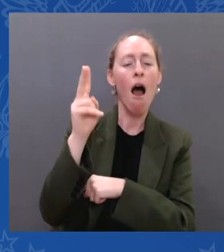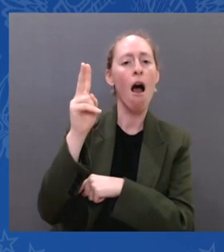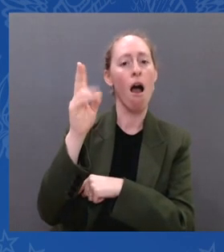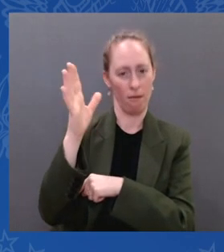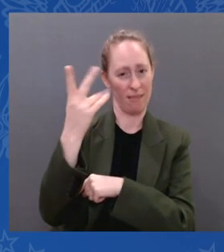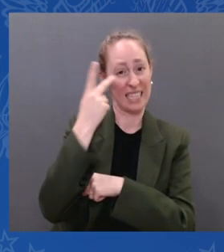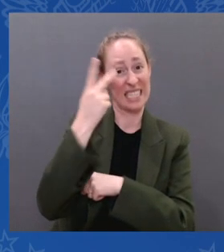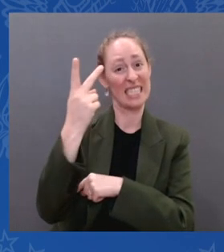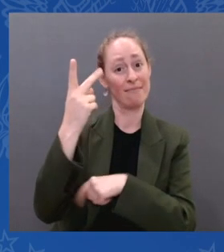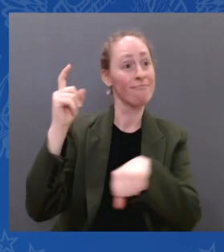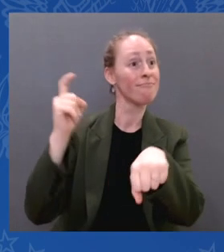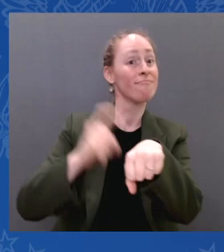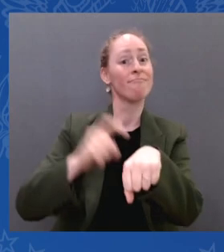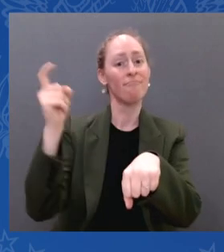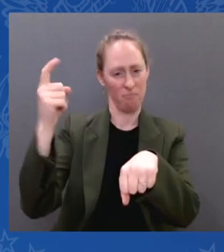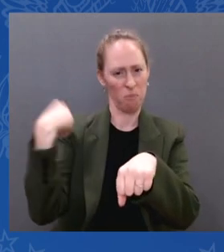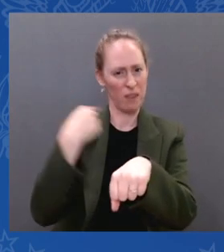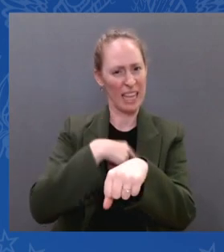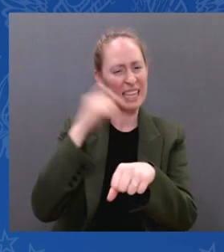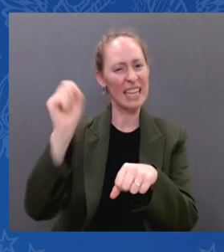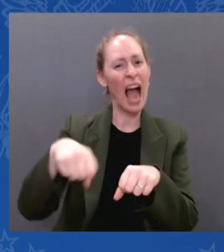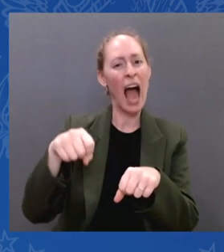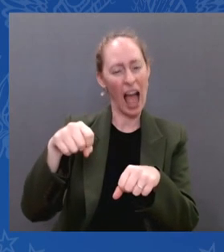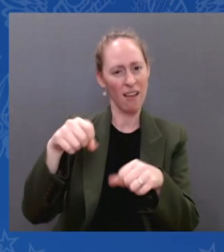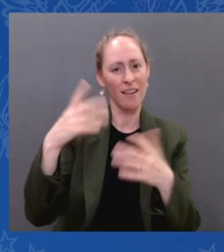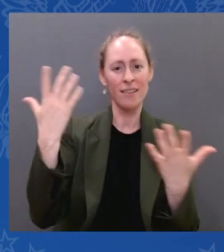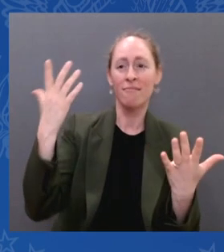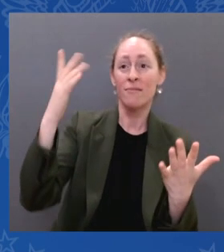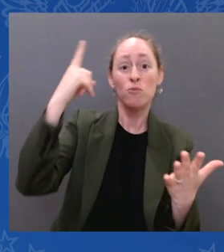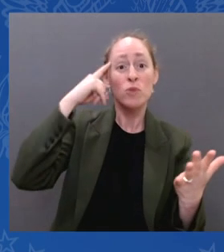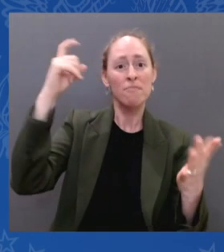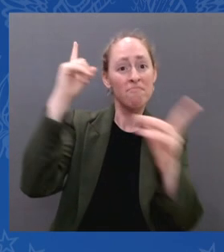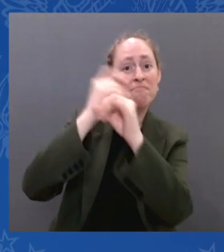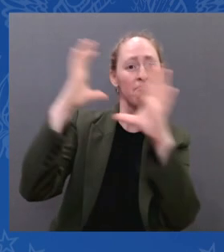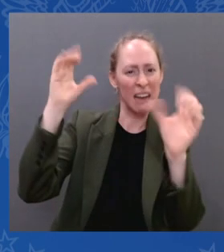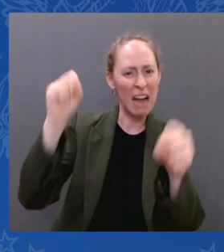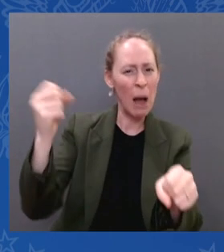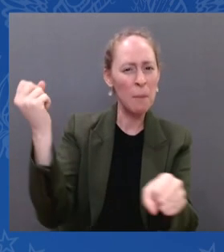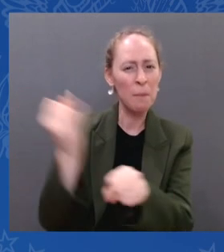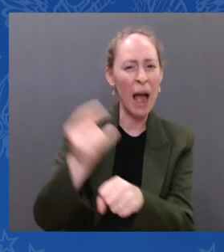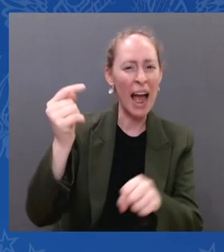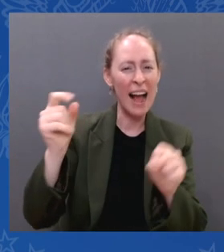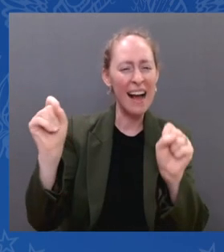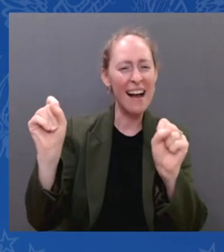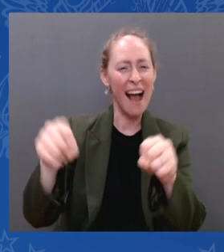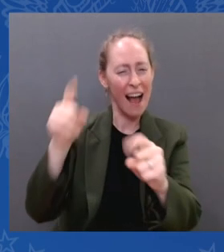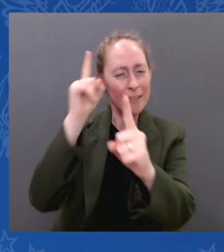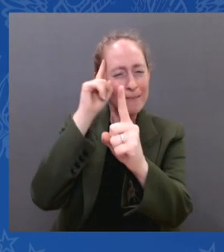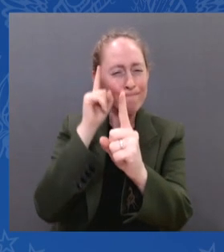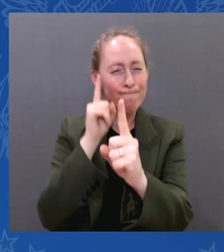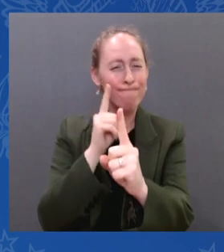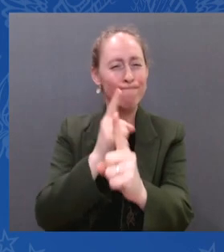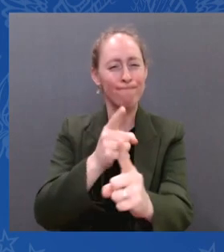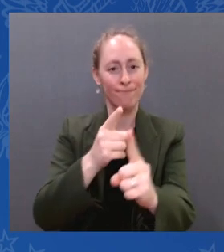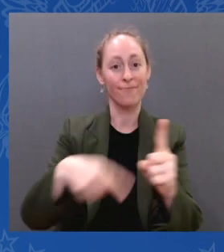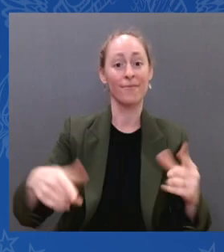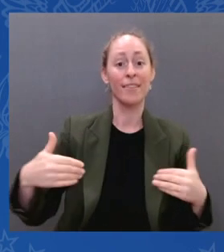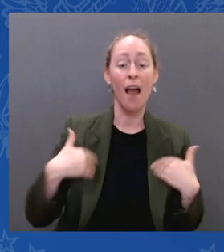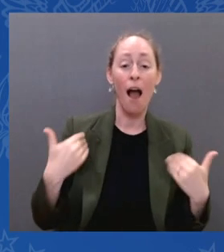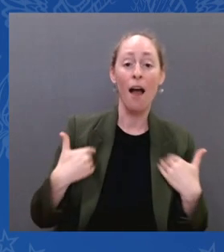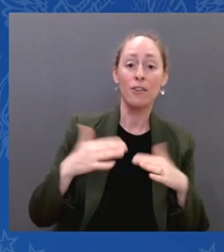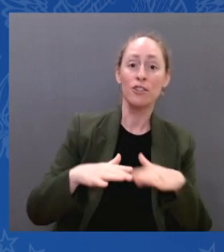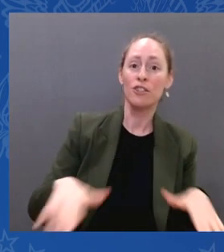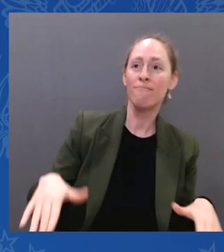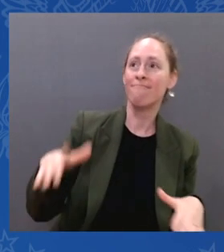capacity, nothing beyond our capacity. We can see possibilities no one has ever seen before. We can go places no one has